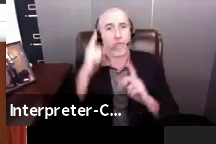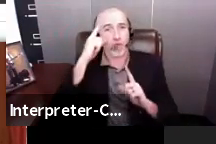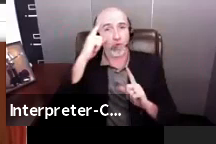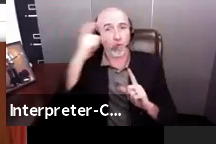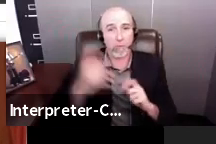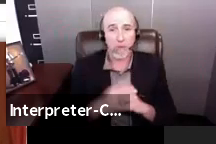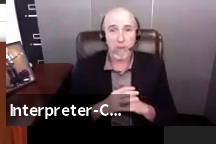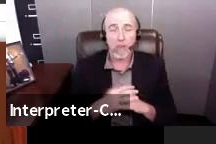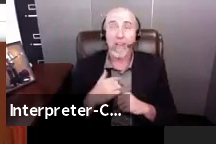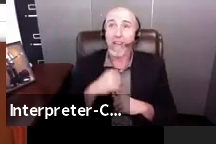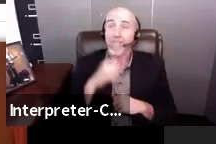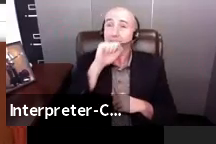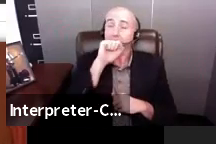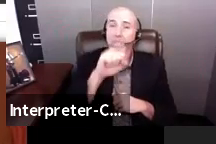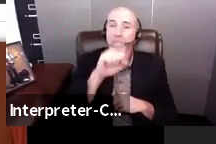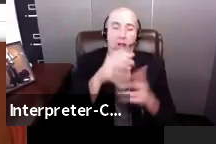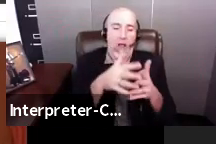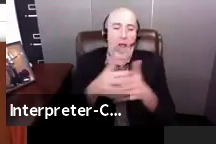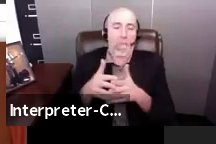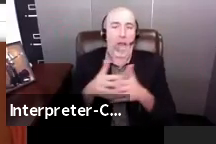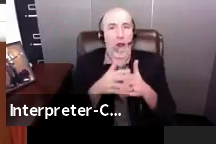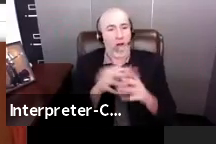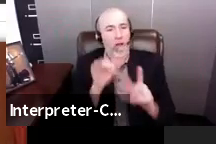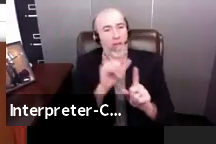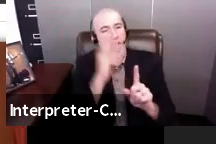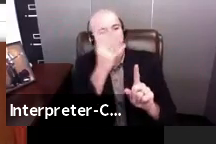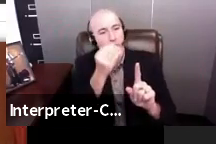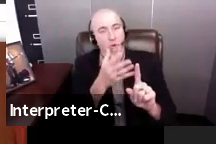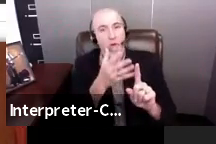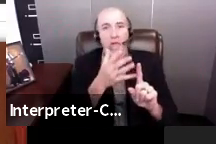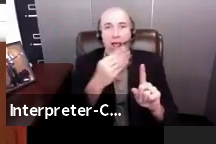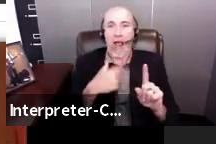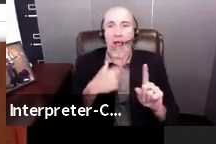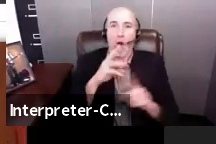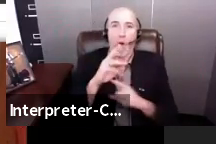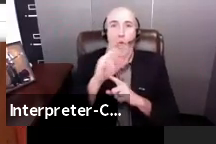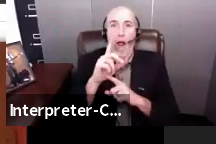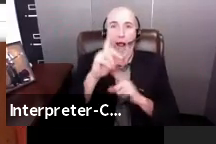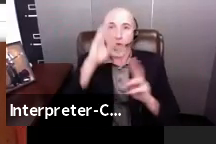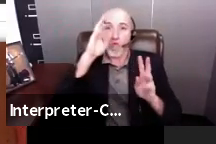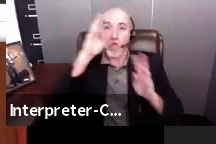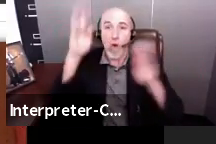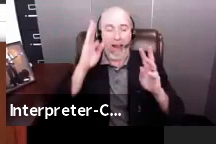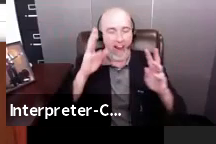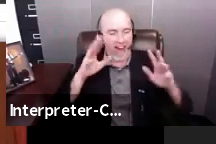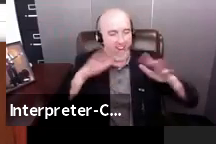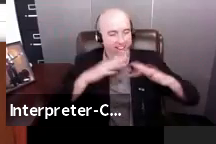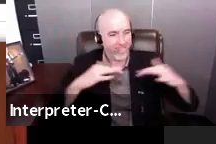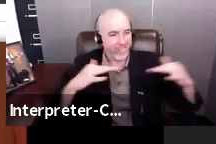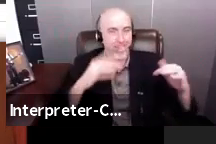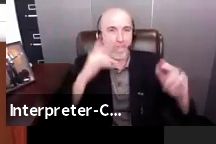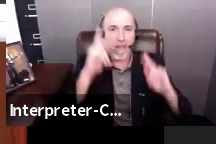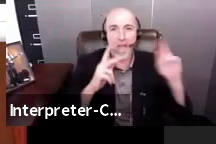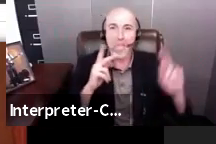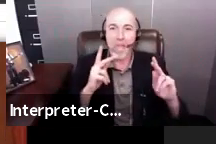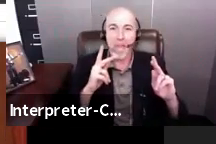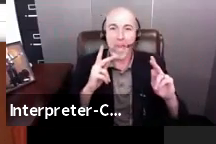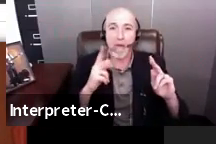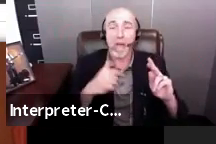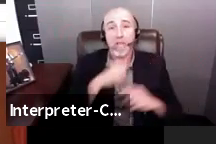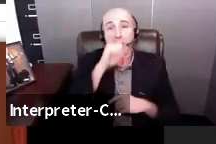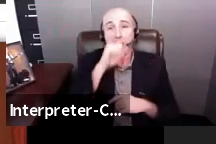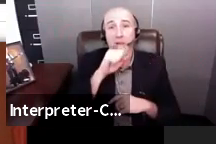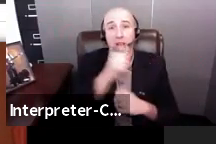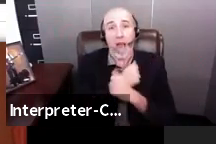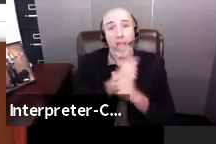do so love America, the beautiful, and our wild, creative, beautiful people. I do so love